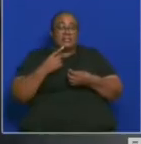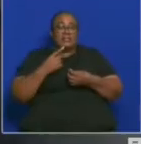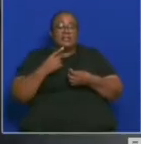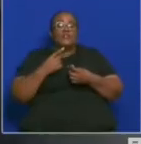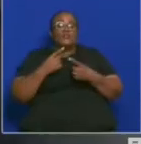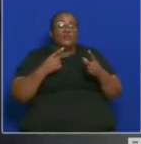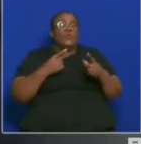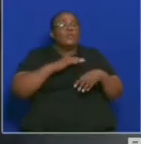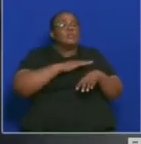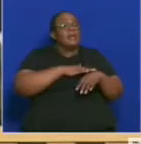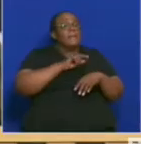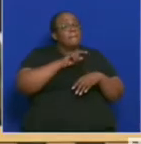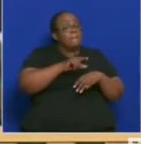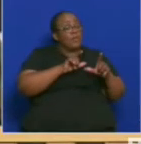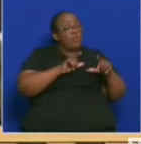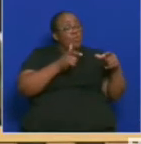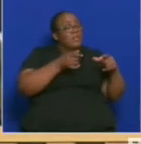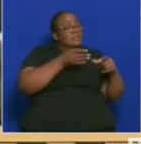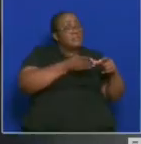hoc committee? I was.